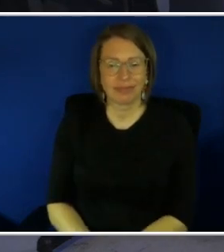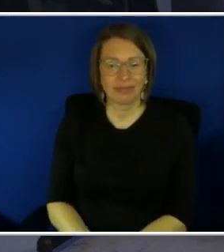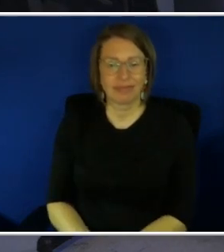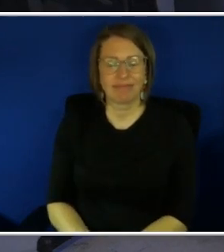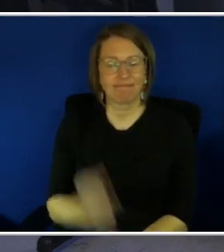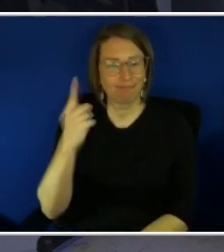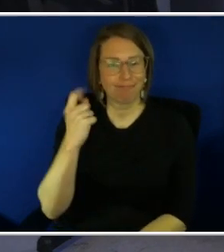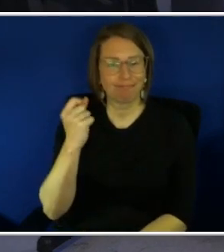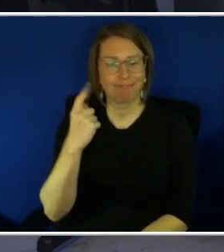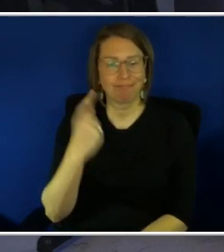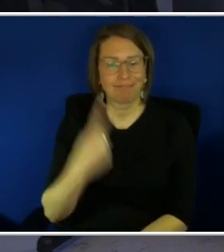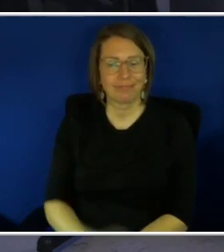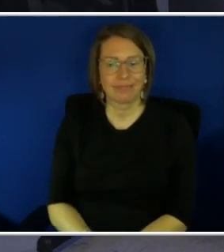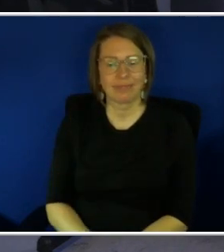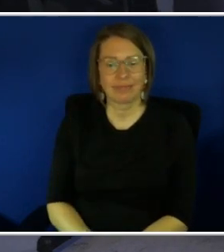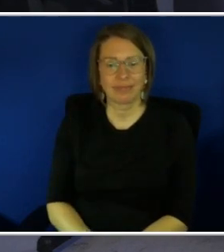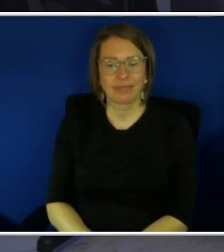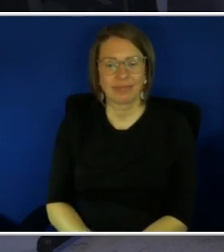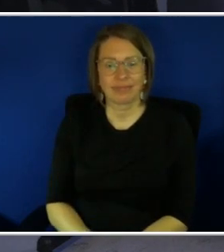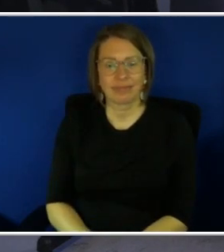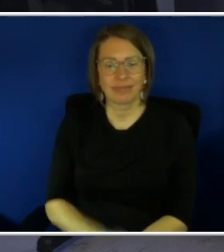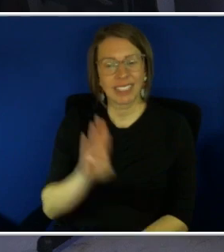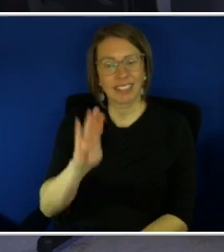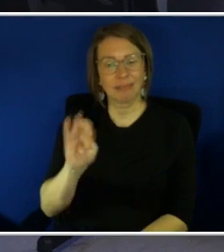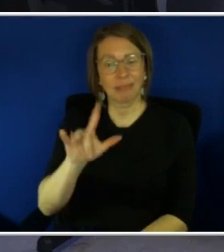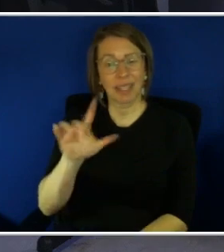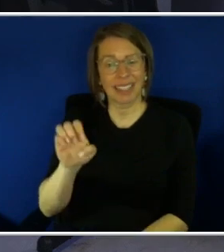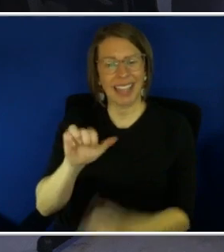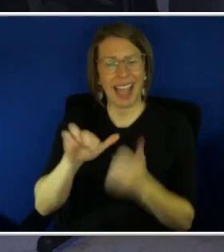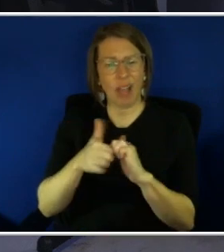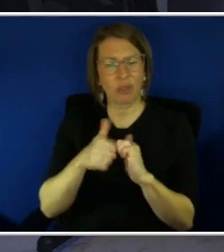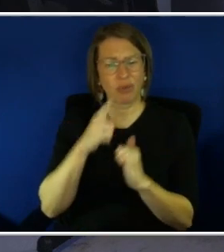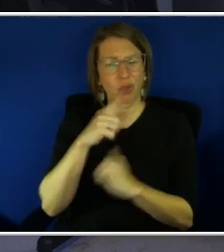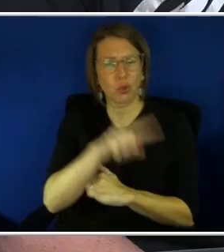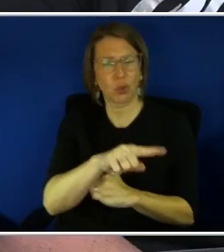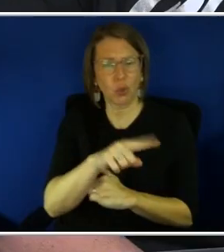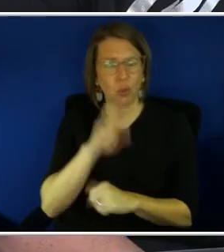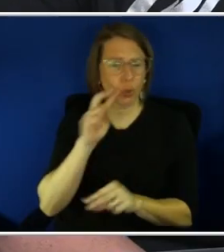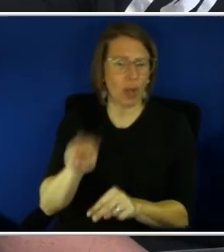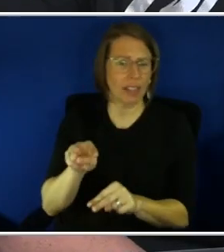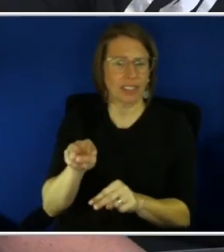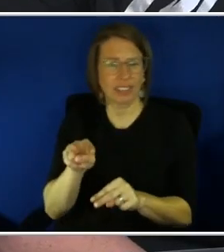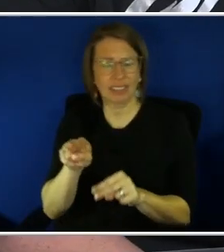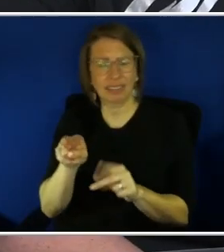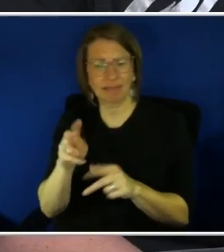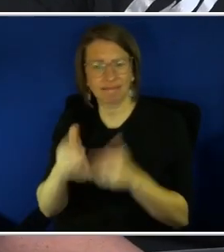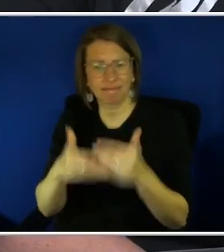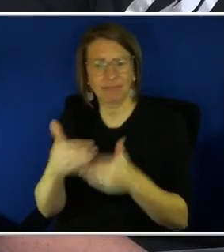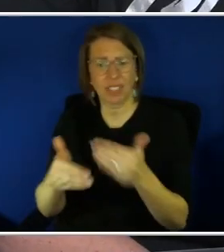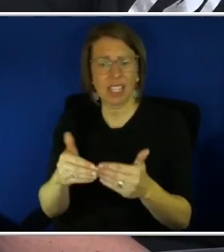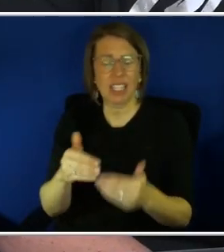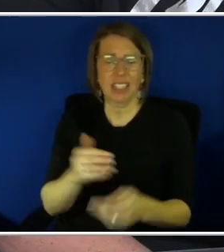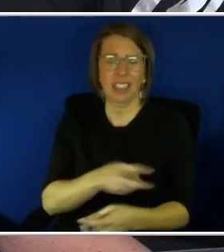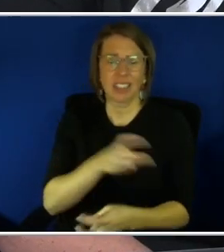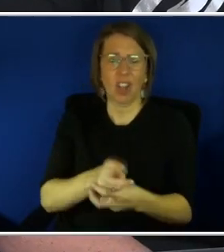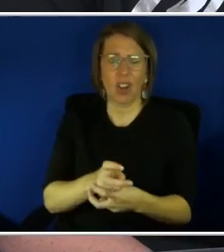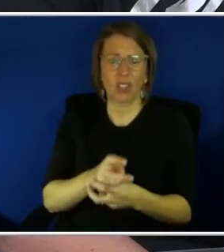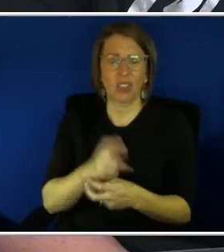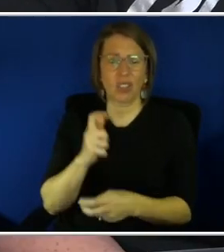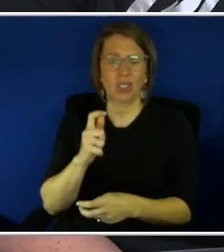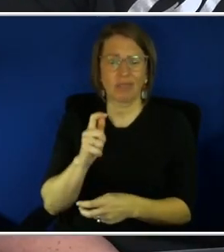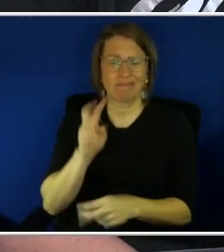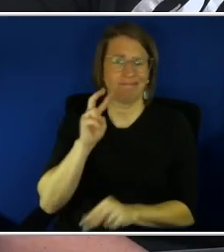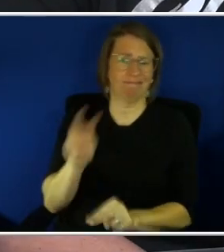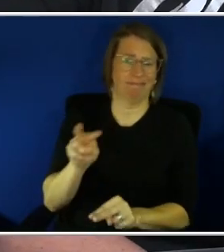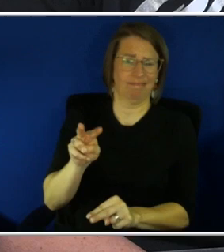how was this for you and watching him go through all this? It's hard to watch a loved one, Yeah. not